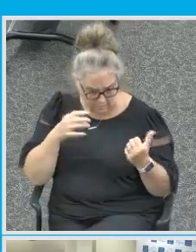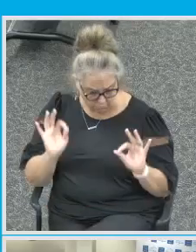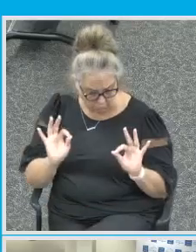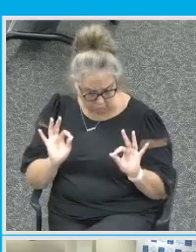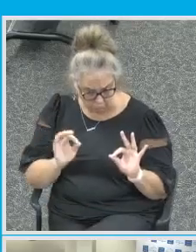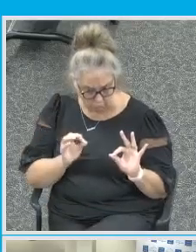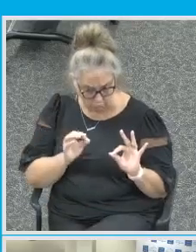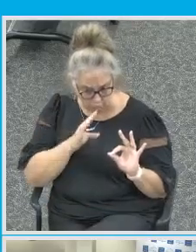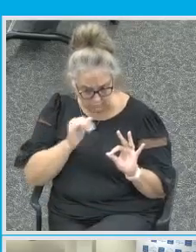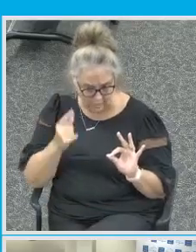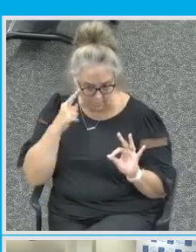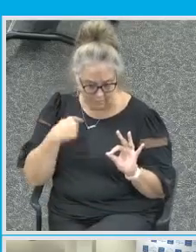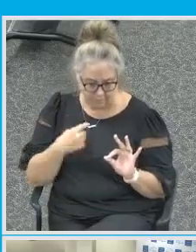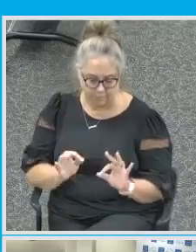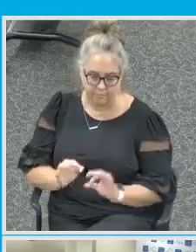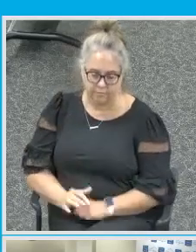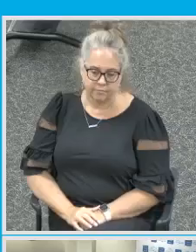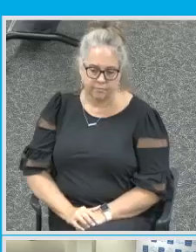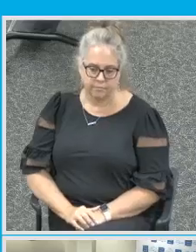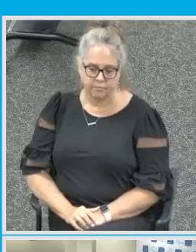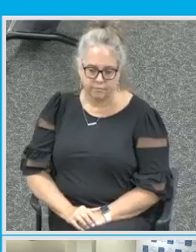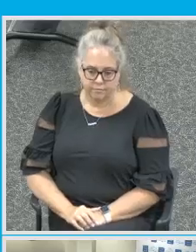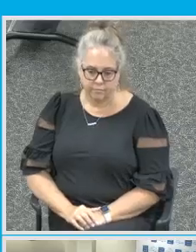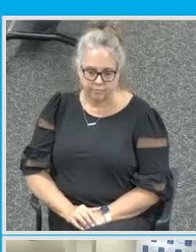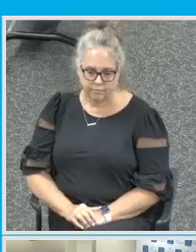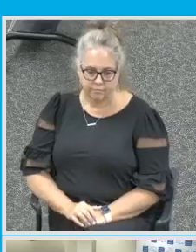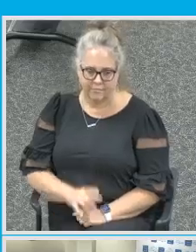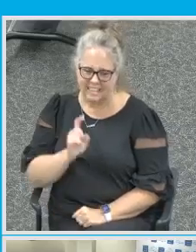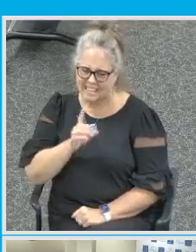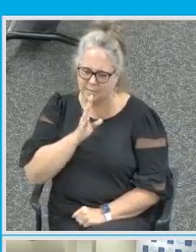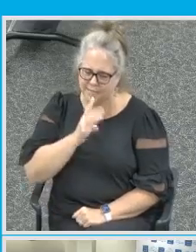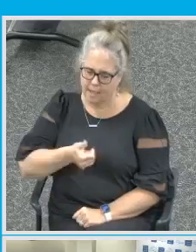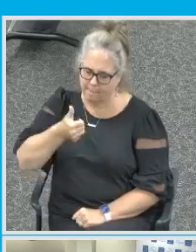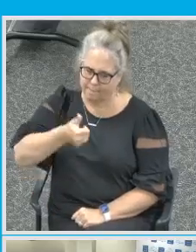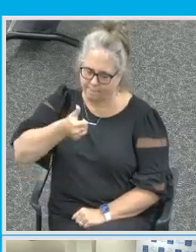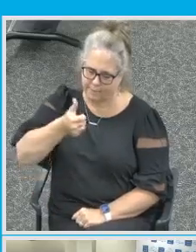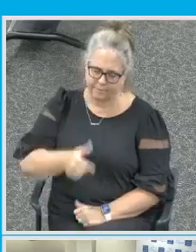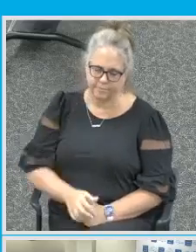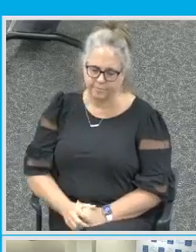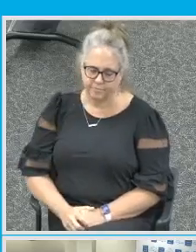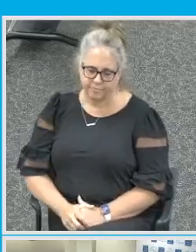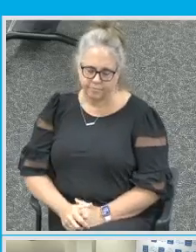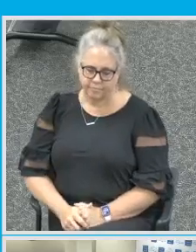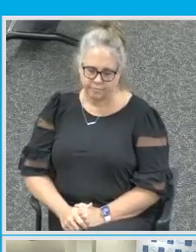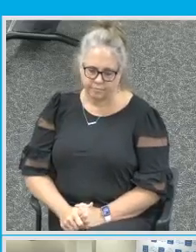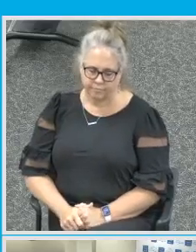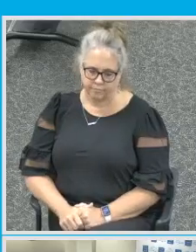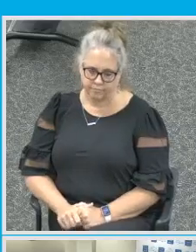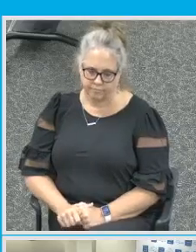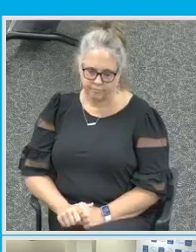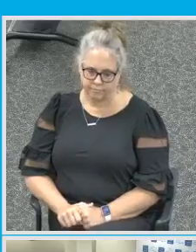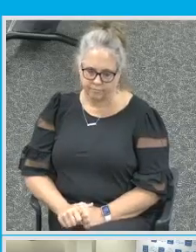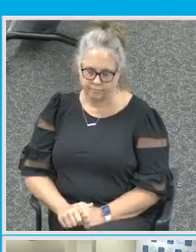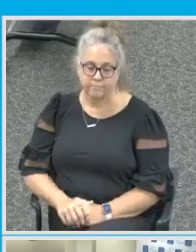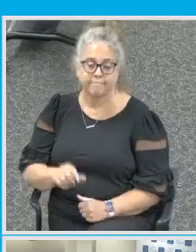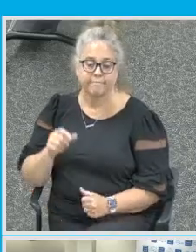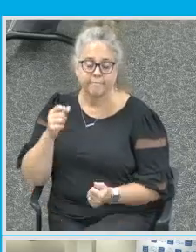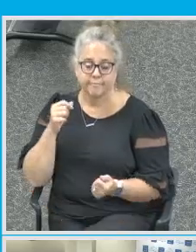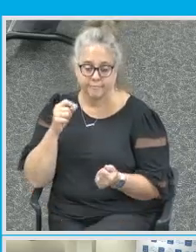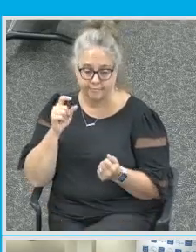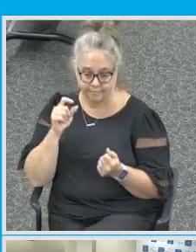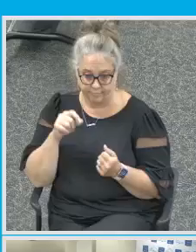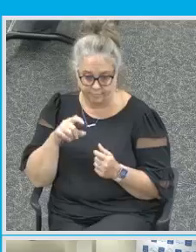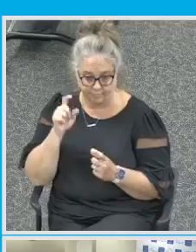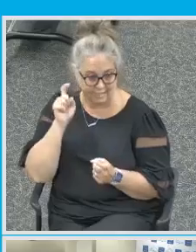enough for everyone. We need a motion to approve the agenda, if you've all had a chance to see it.